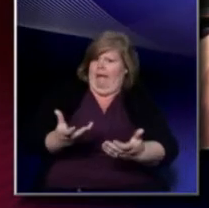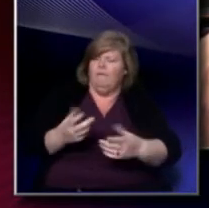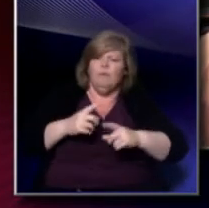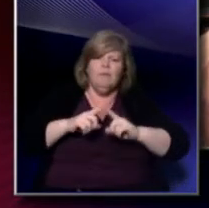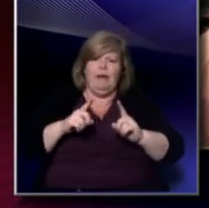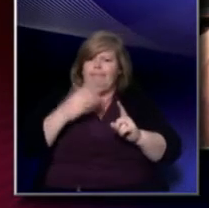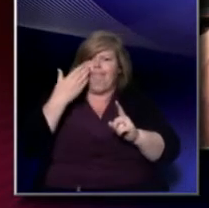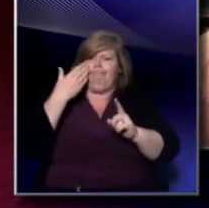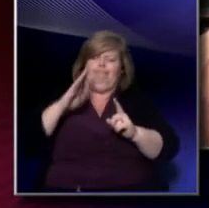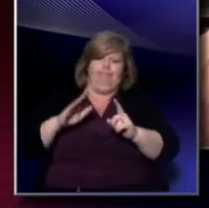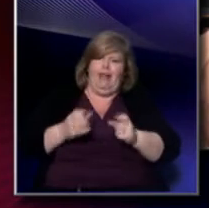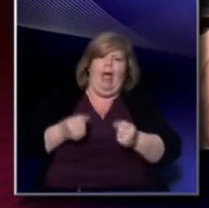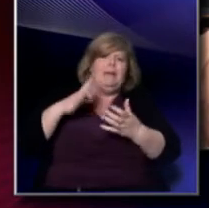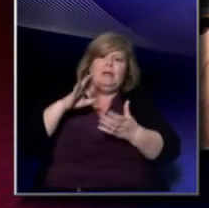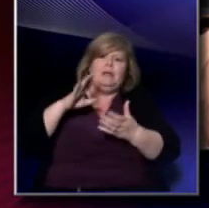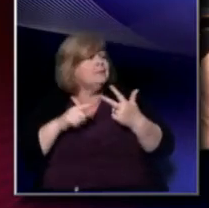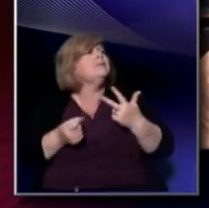head.